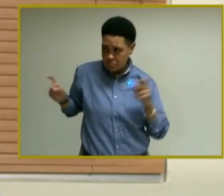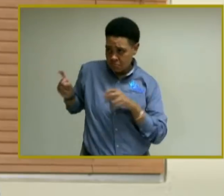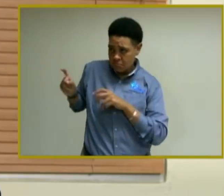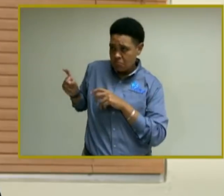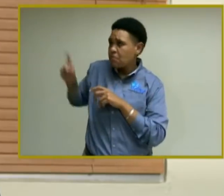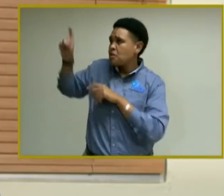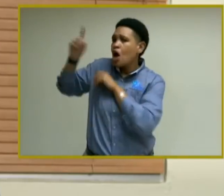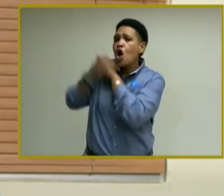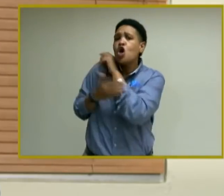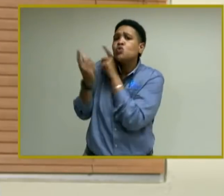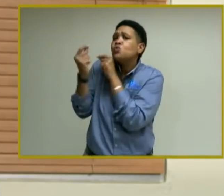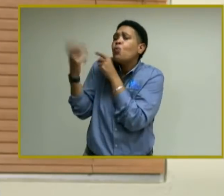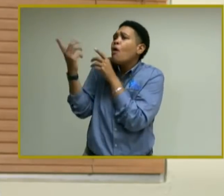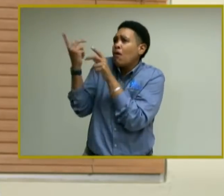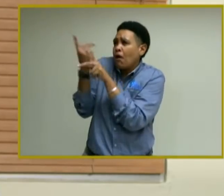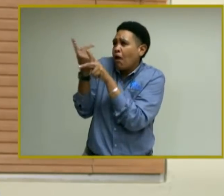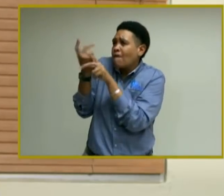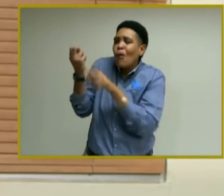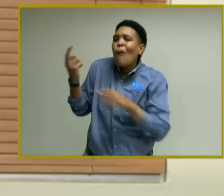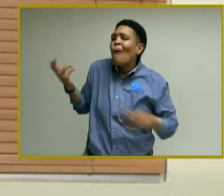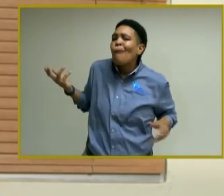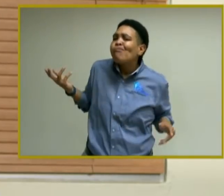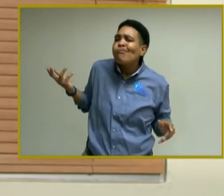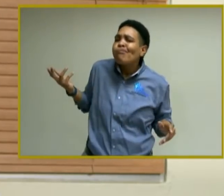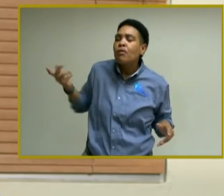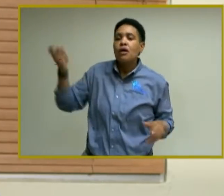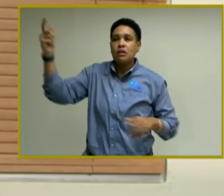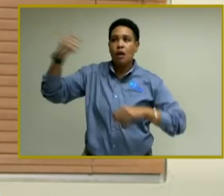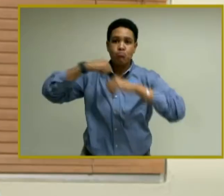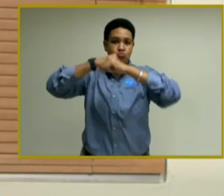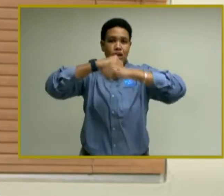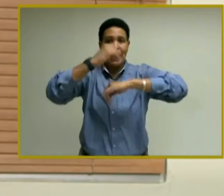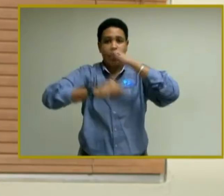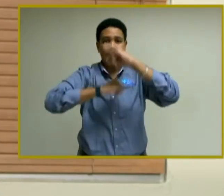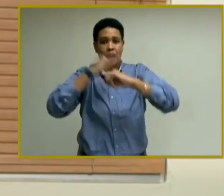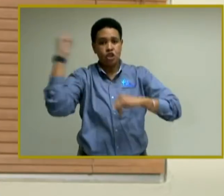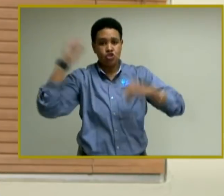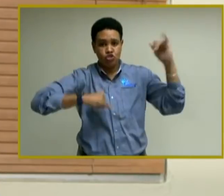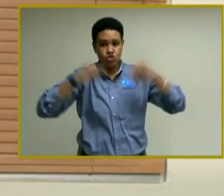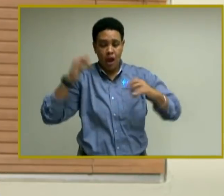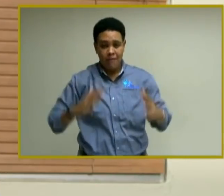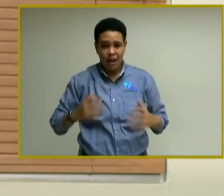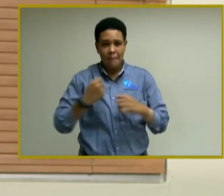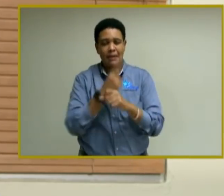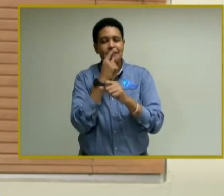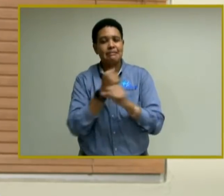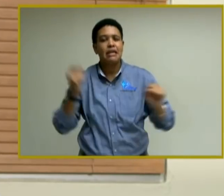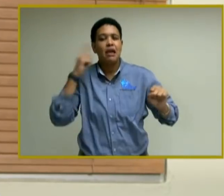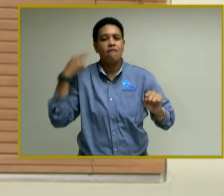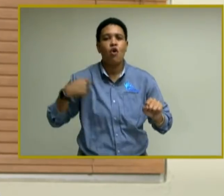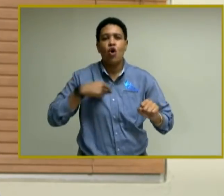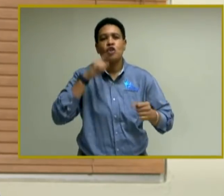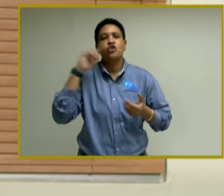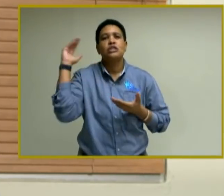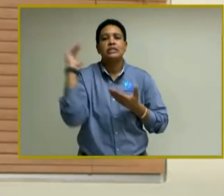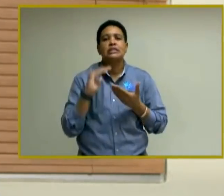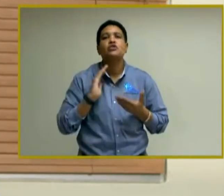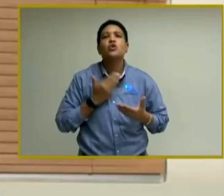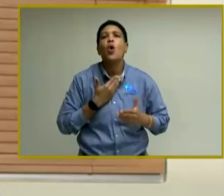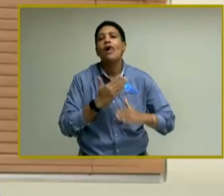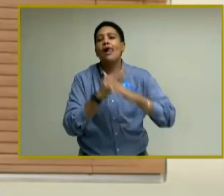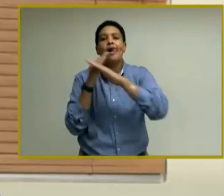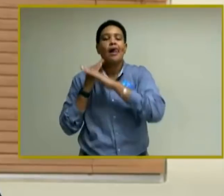in those countries, are they protecting the international travelers, and therefore make it safe for us to decrease our